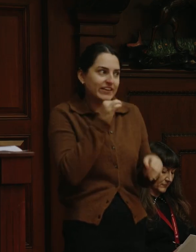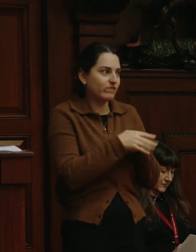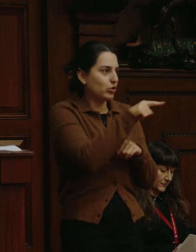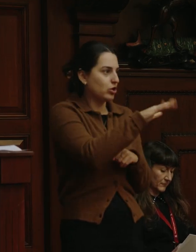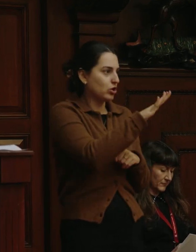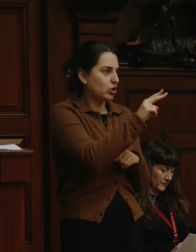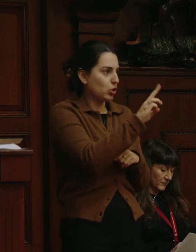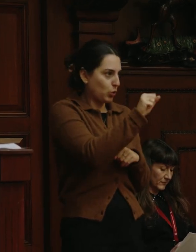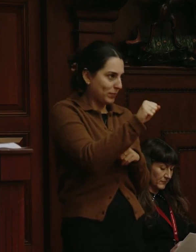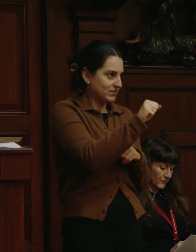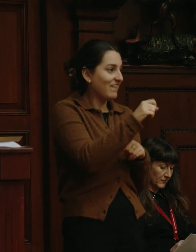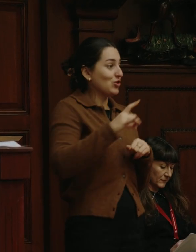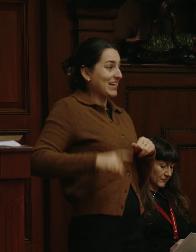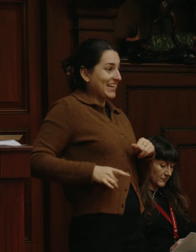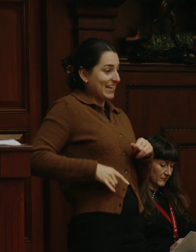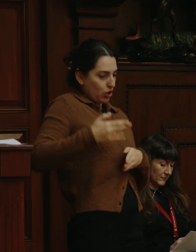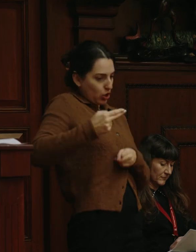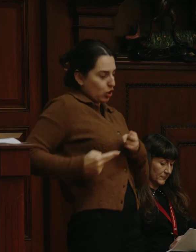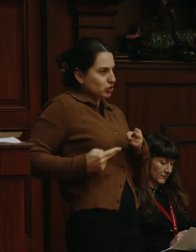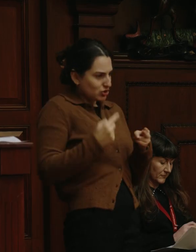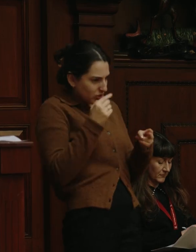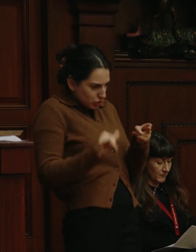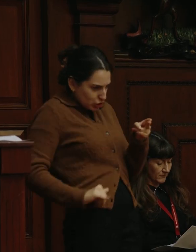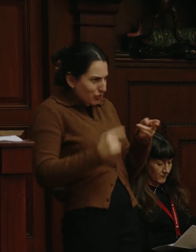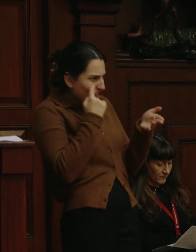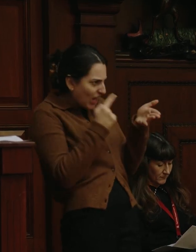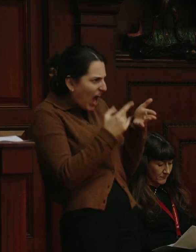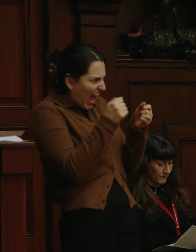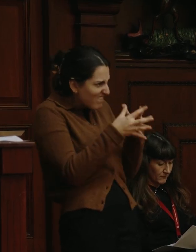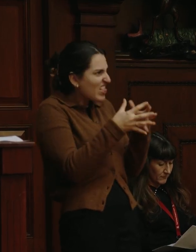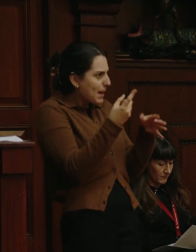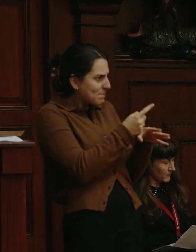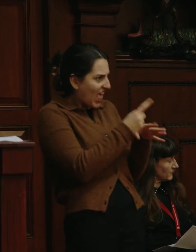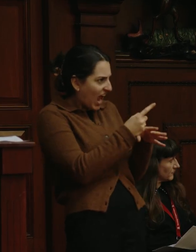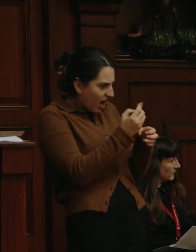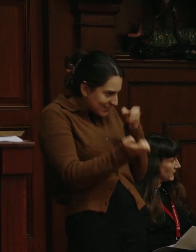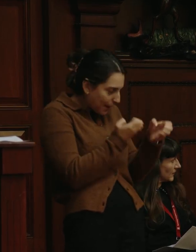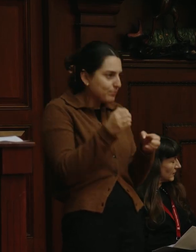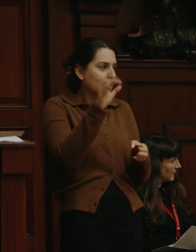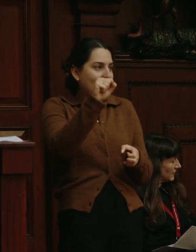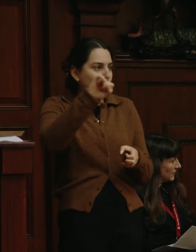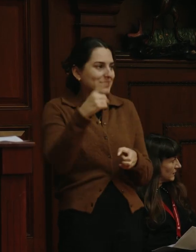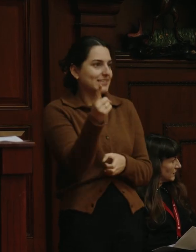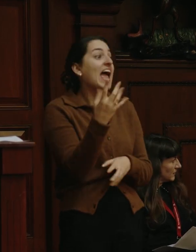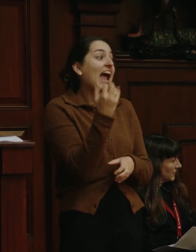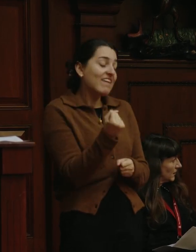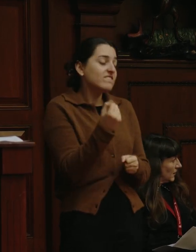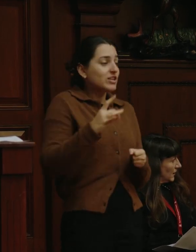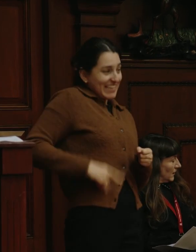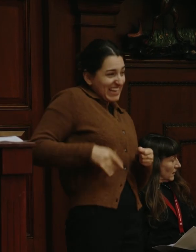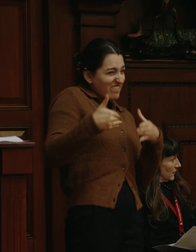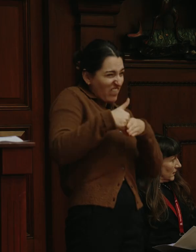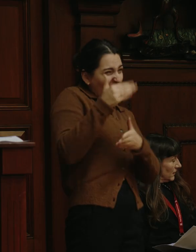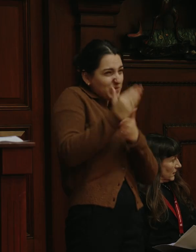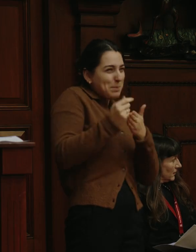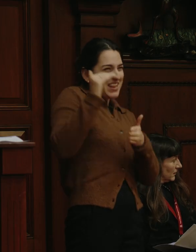in lupus, and if you do a kidney biopsy, you'll see a particular type of inflammation. Sjögren's disease can have kidney involvement, but